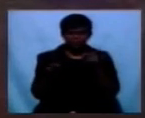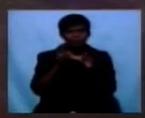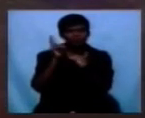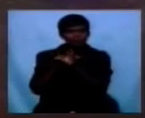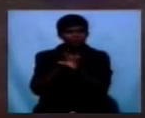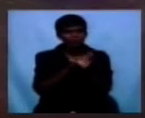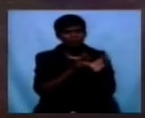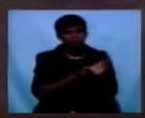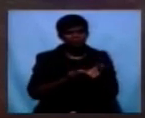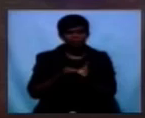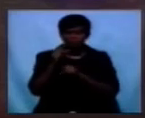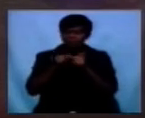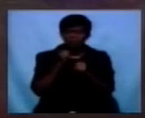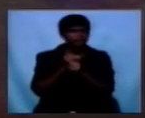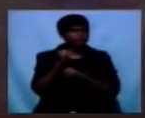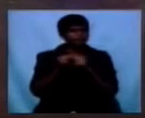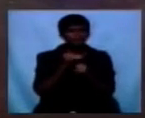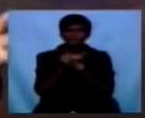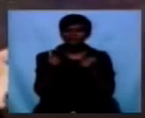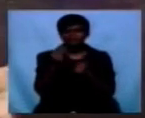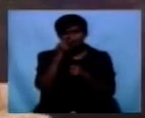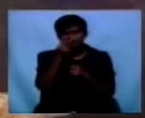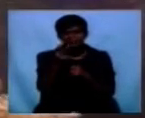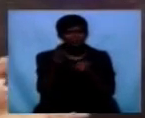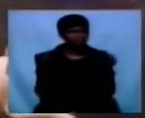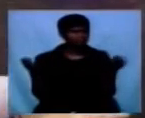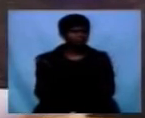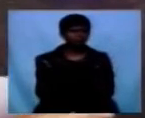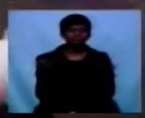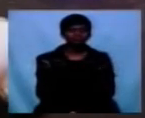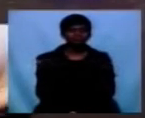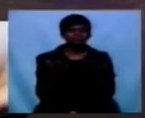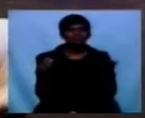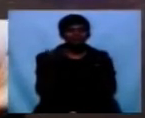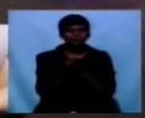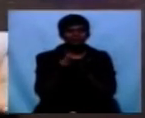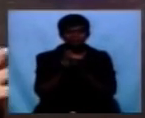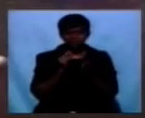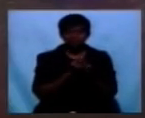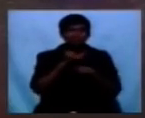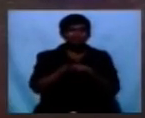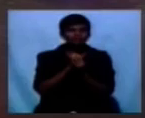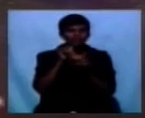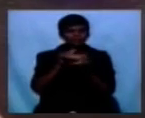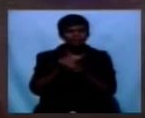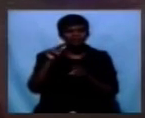now, the difference decades, and they do not see that plan where it says, this is the money we made from this levy, and